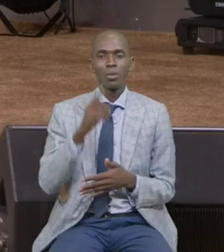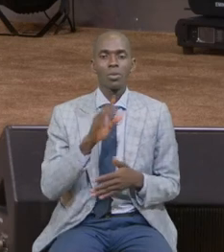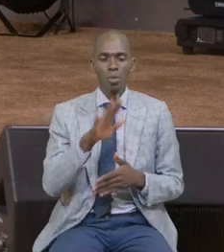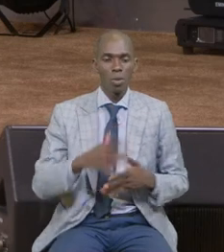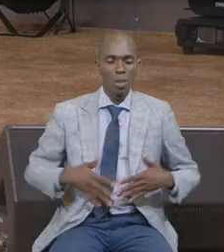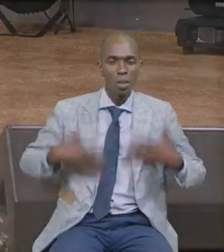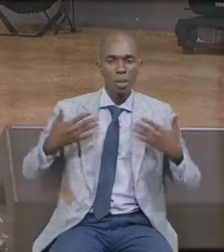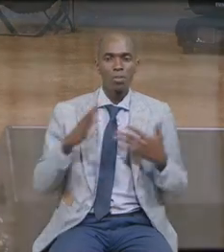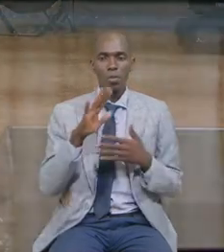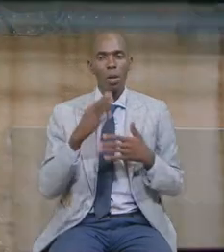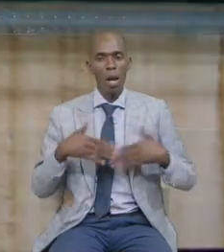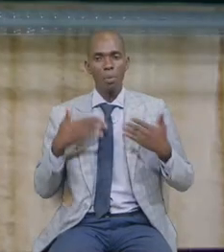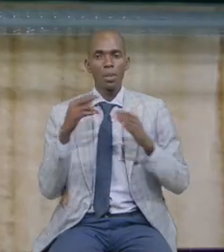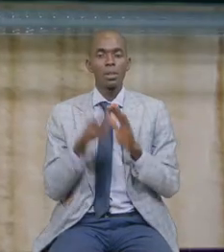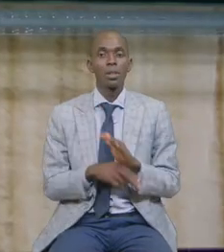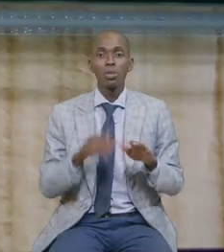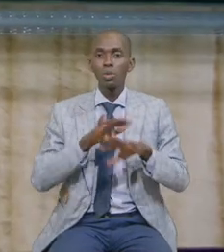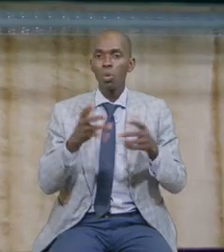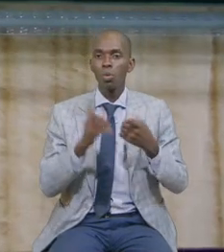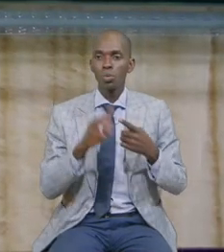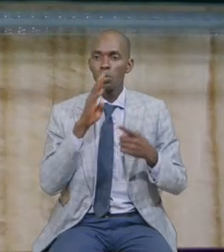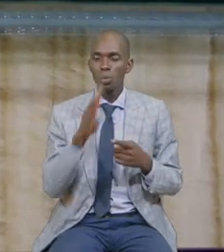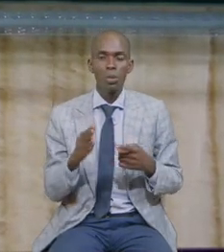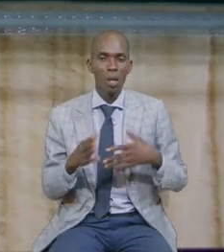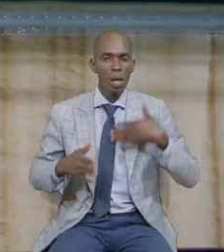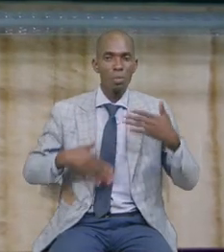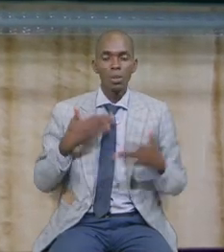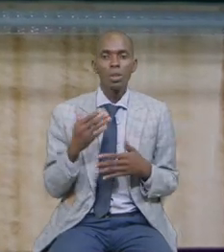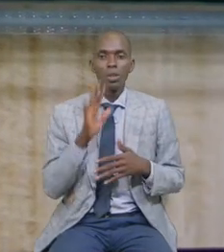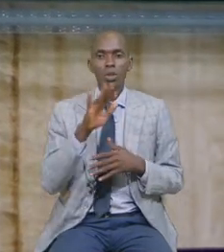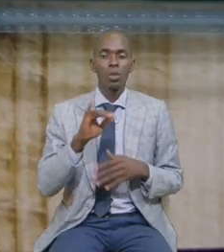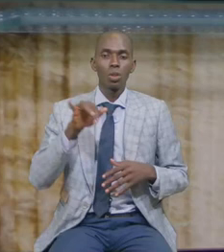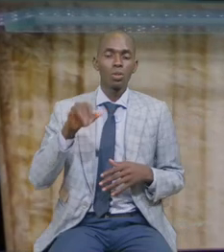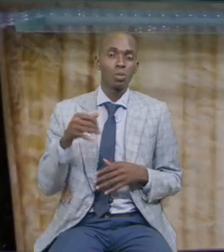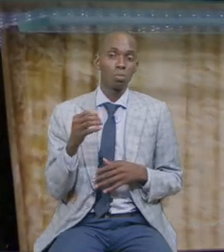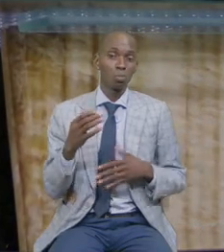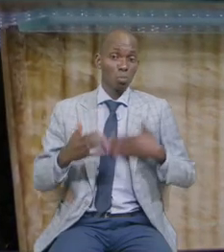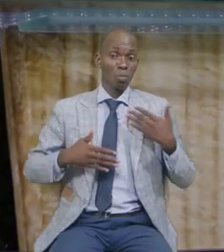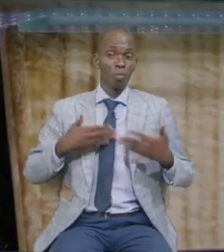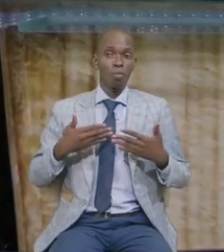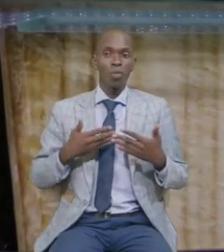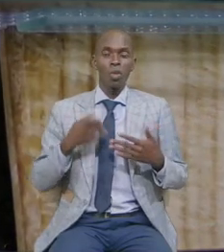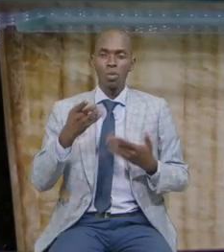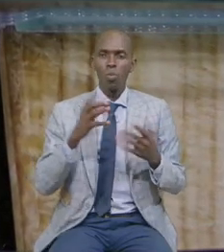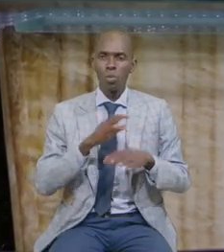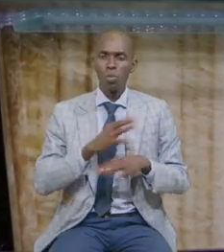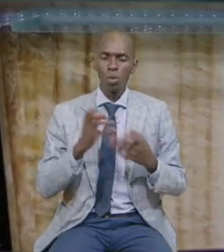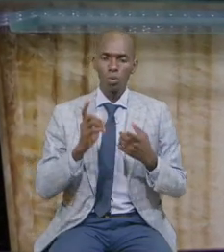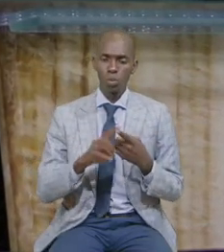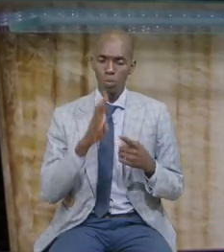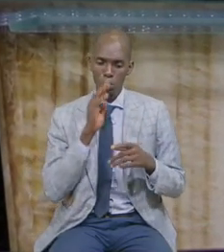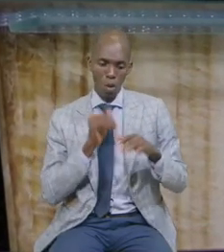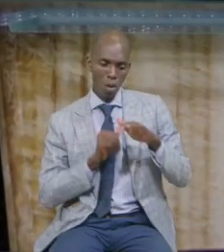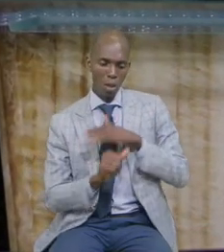you don't want to be happy your joy don't want to be joyful you want to be under my Fury